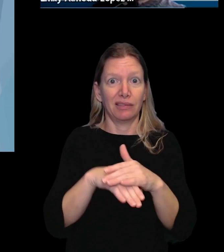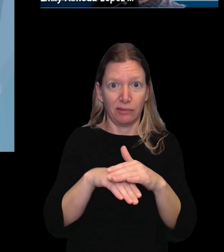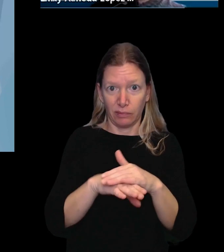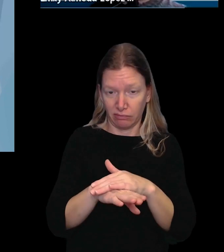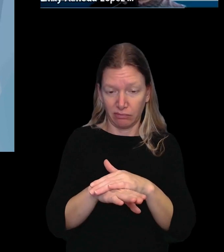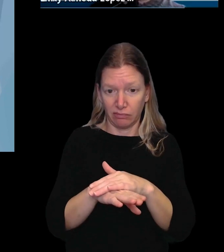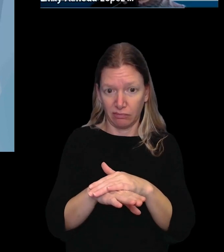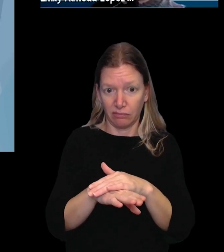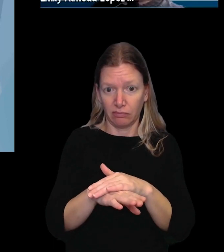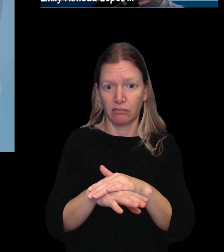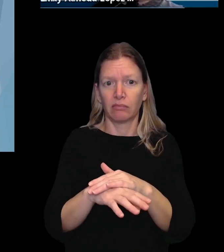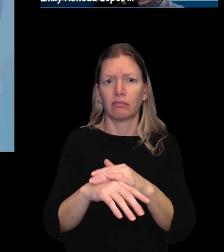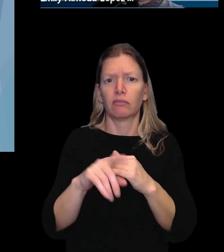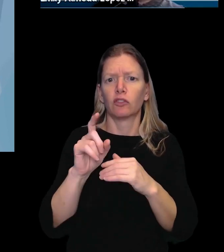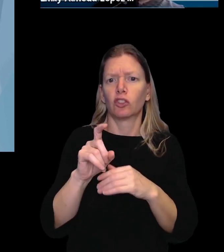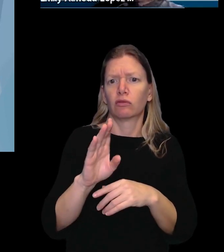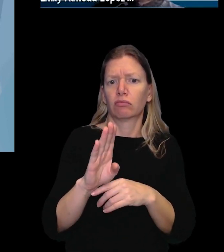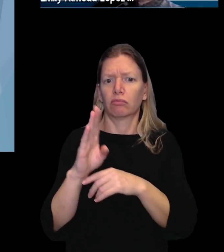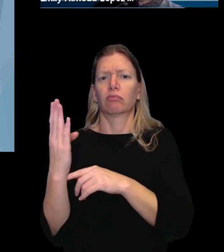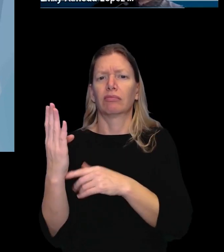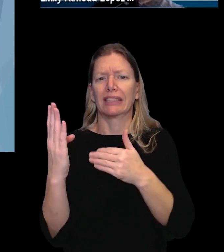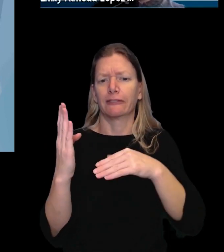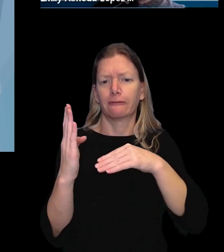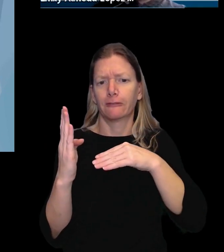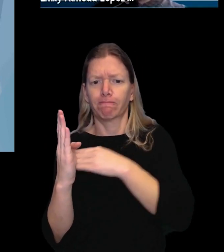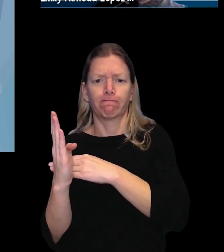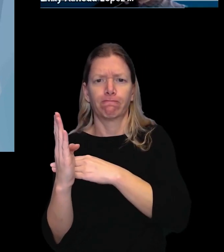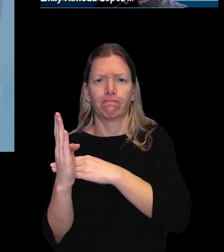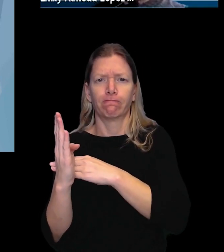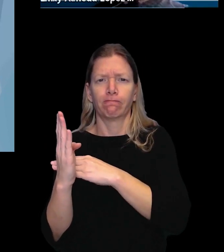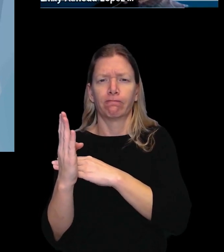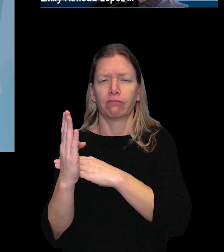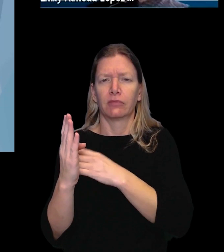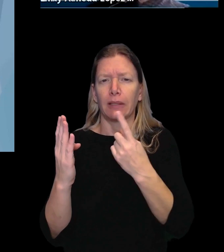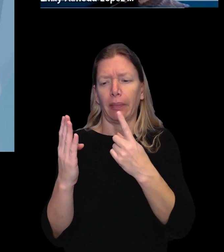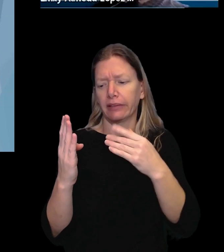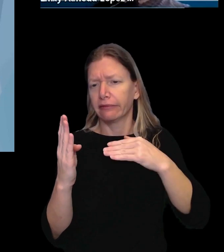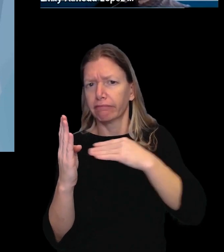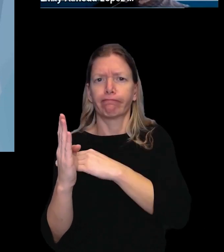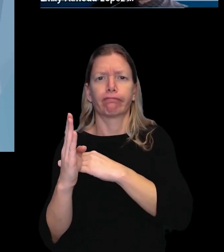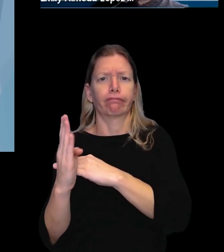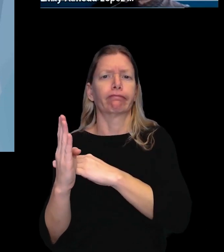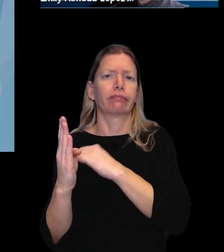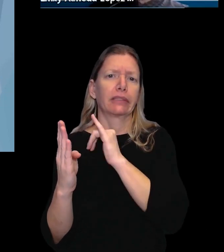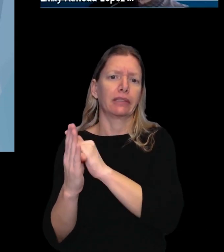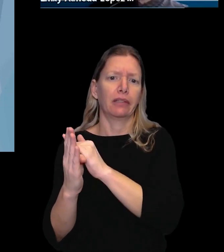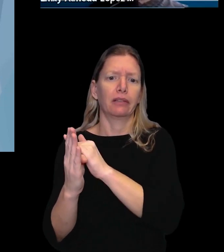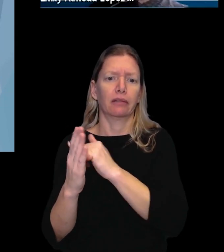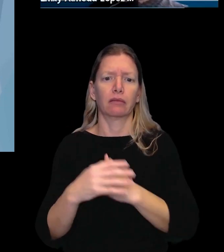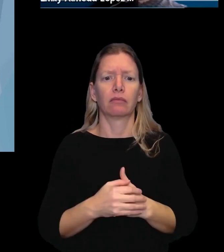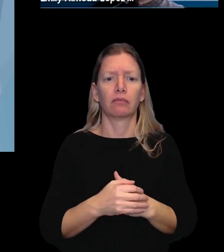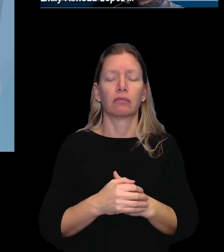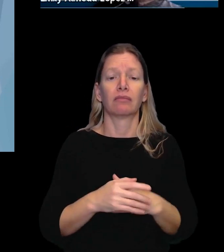door is not accessible, um, it's easy enough to have the door be wedged open or held in place with some kind of door